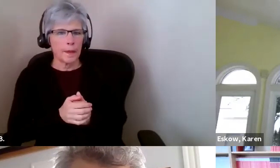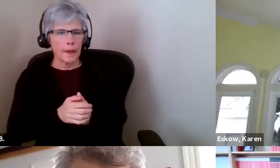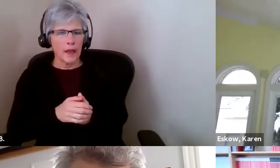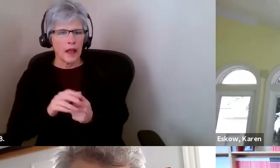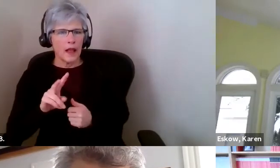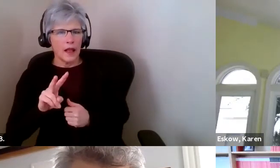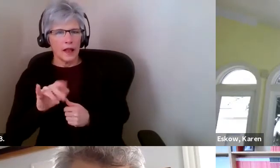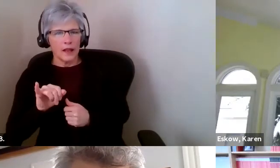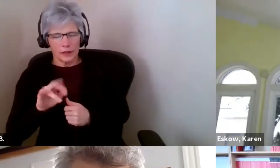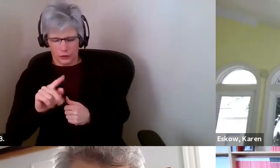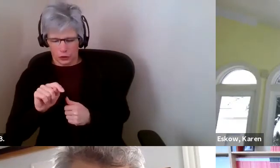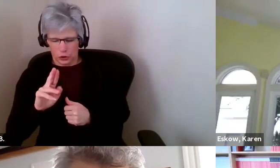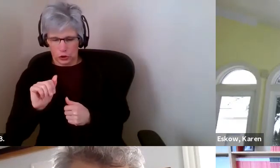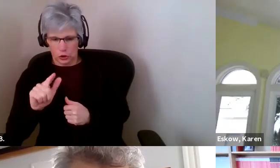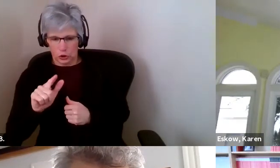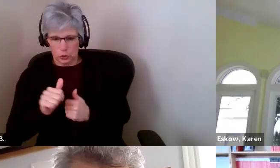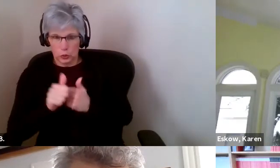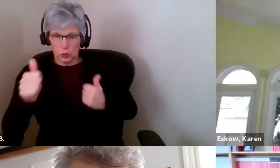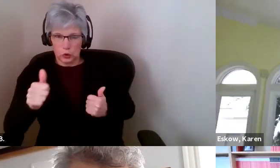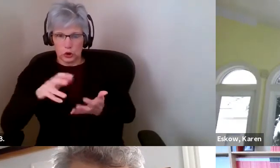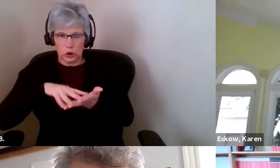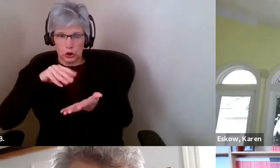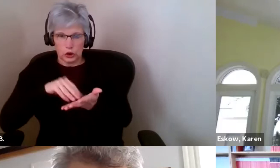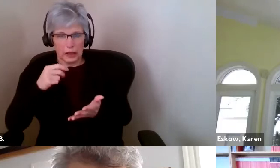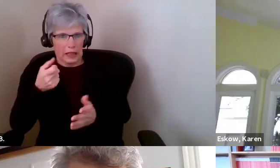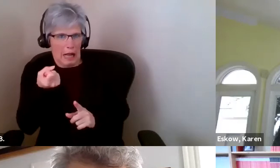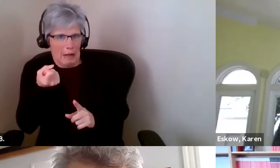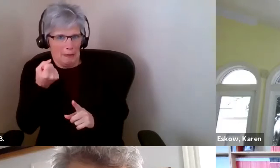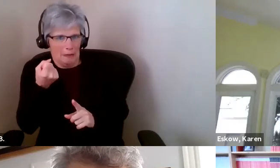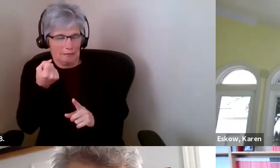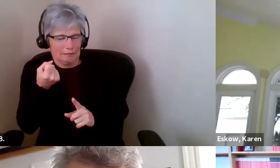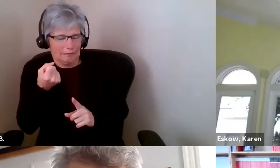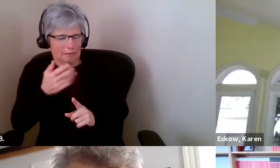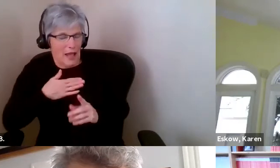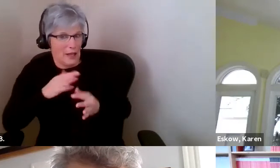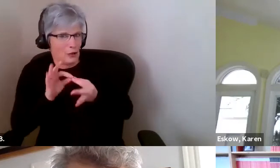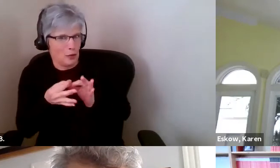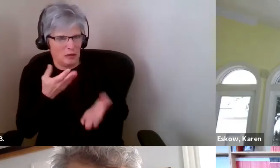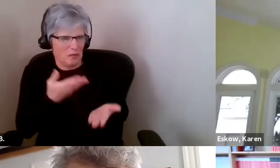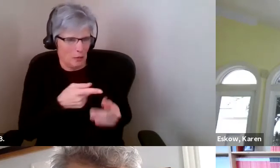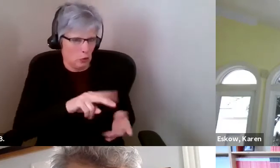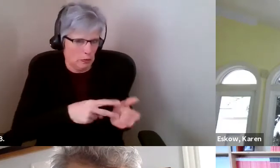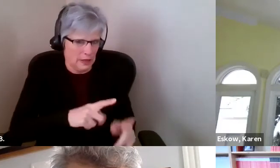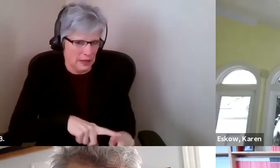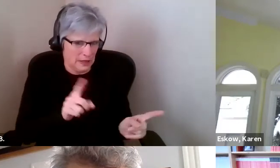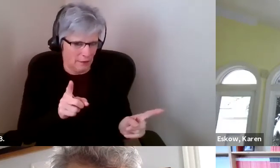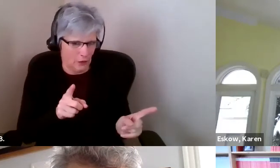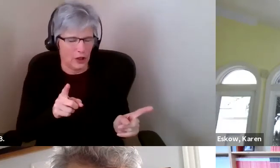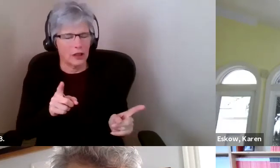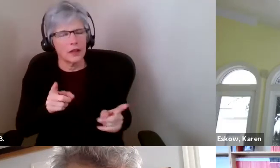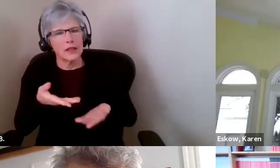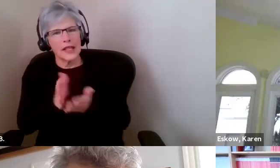virtual learning, I'm understanding this, and it may not be the way you mean it, I'm understanding that is, will there be hybrid options?